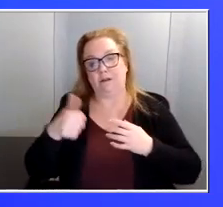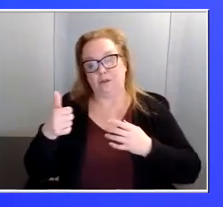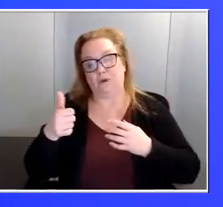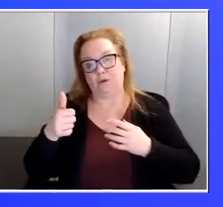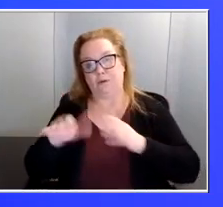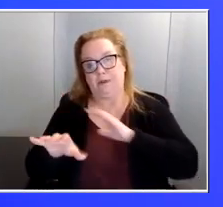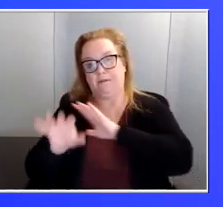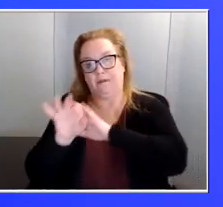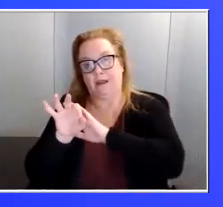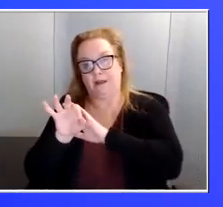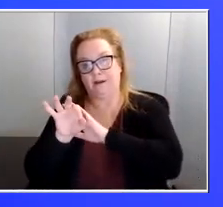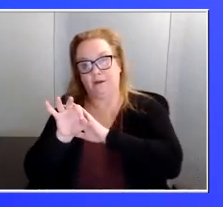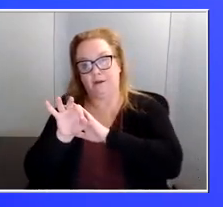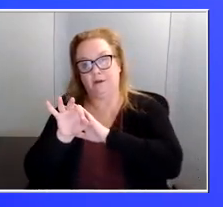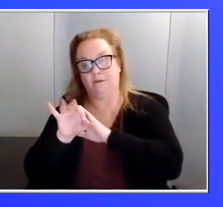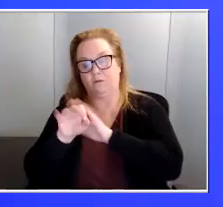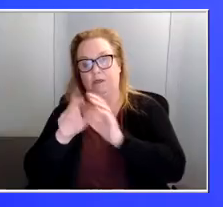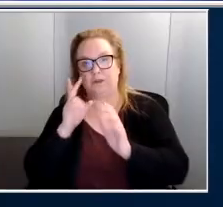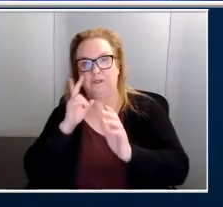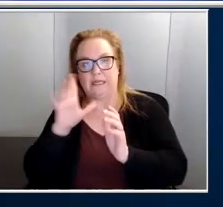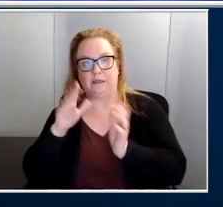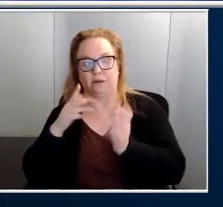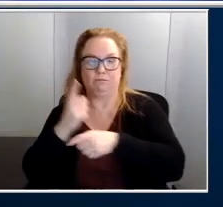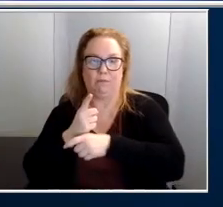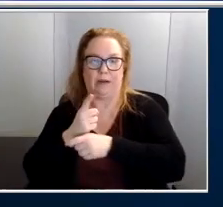they're following their primary care physicians.